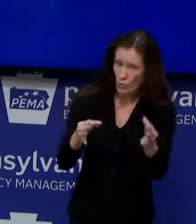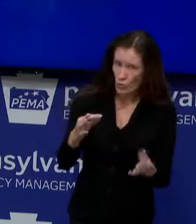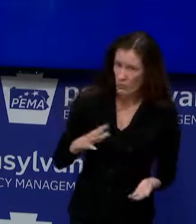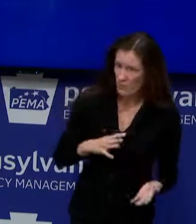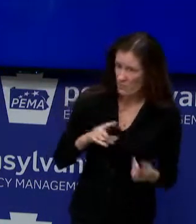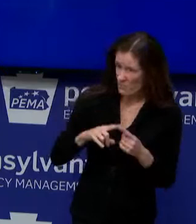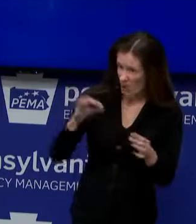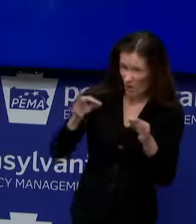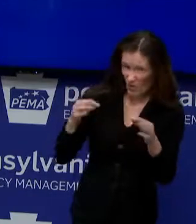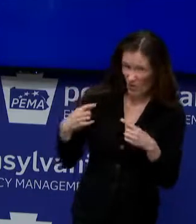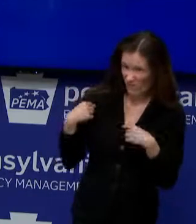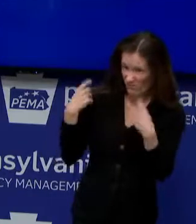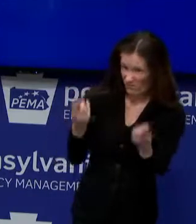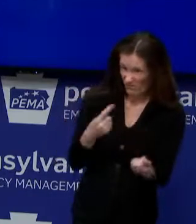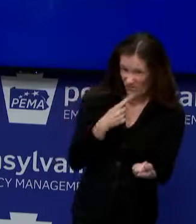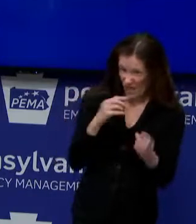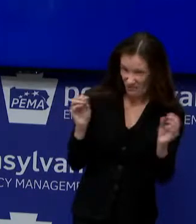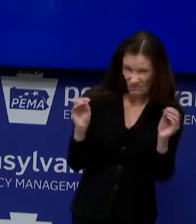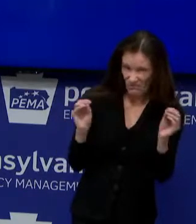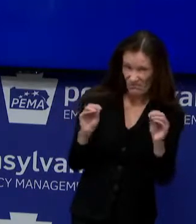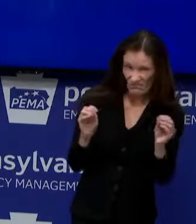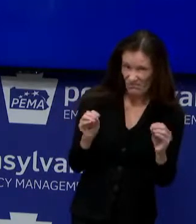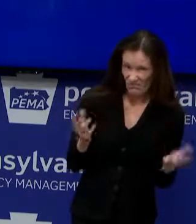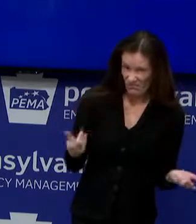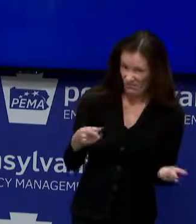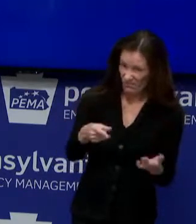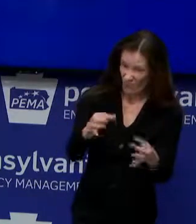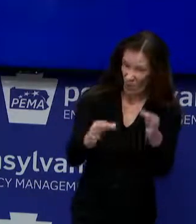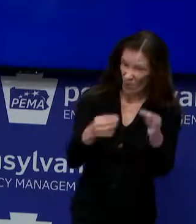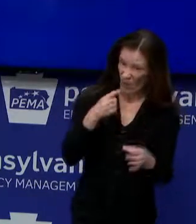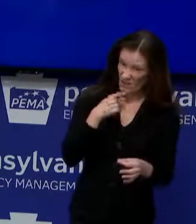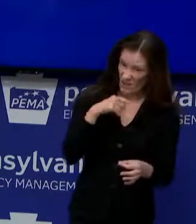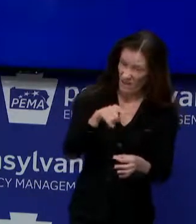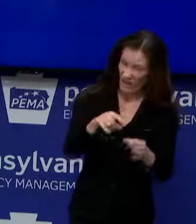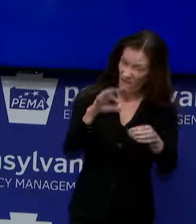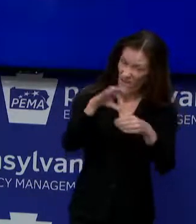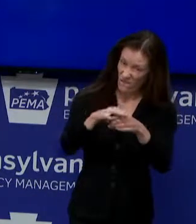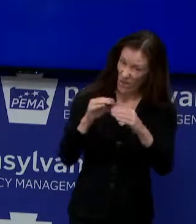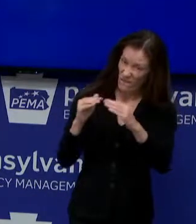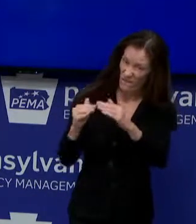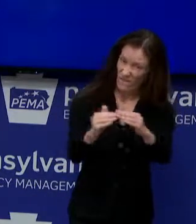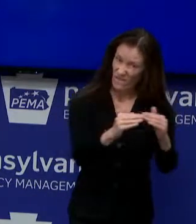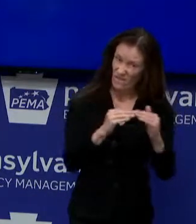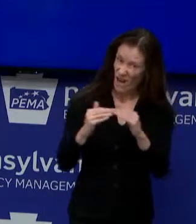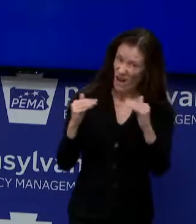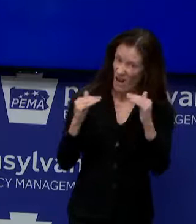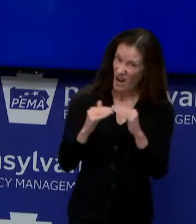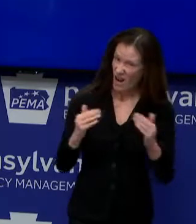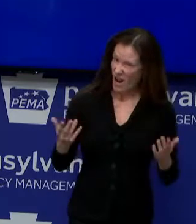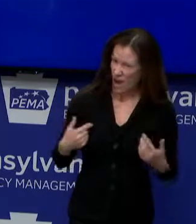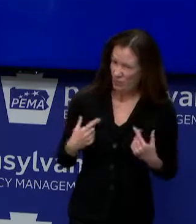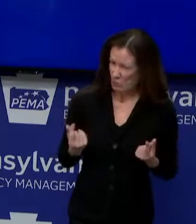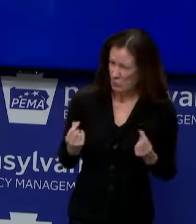this more fair, more open, more transparent. But I'm at a loss to understand what more we could do.